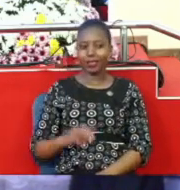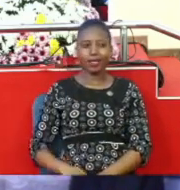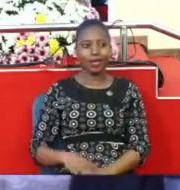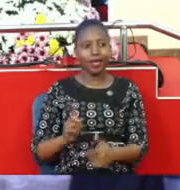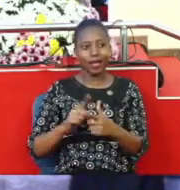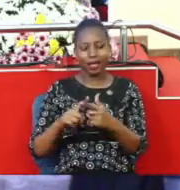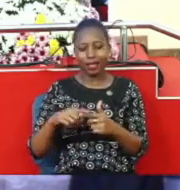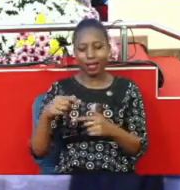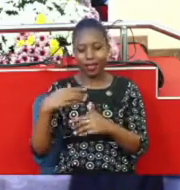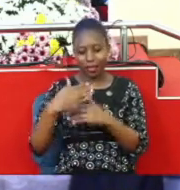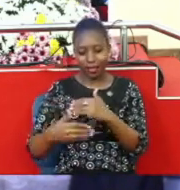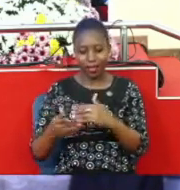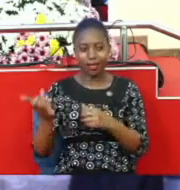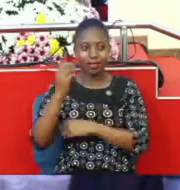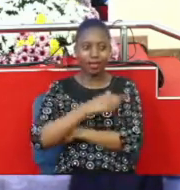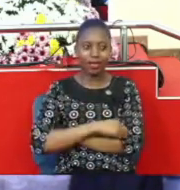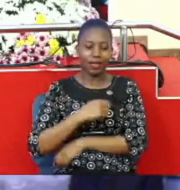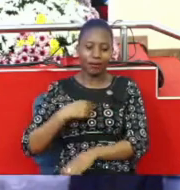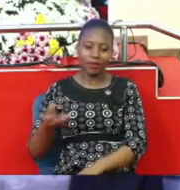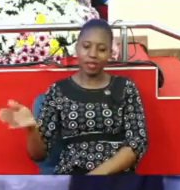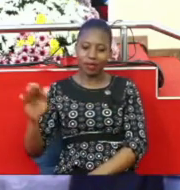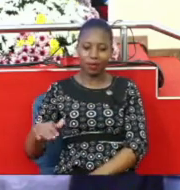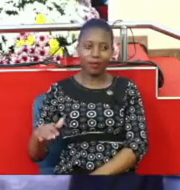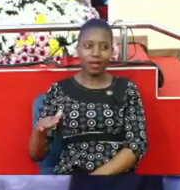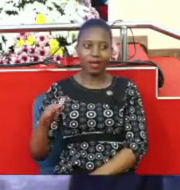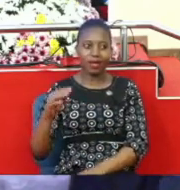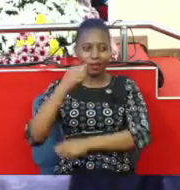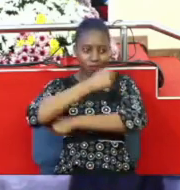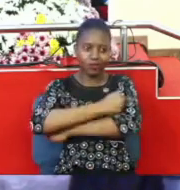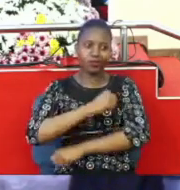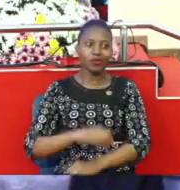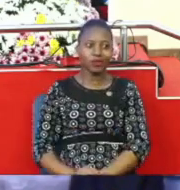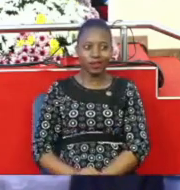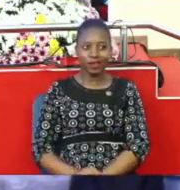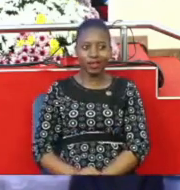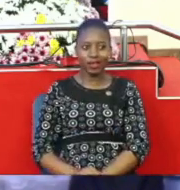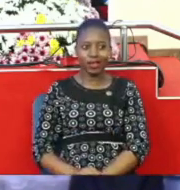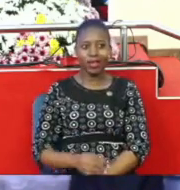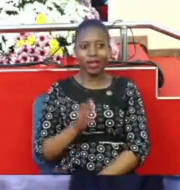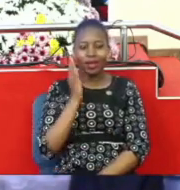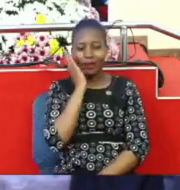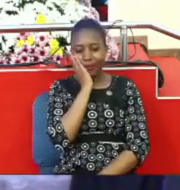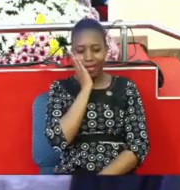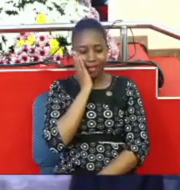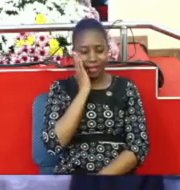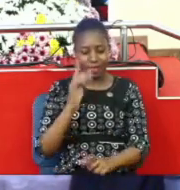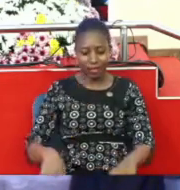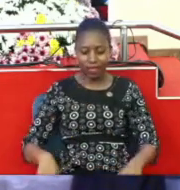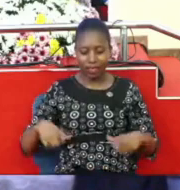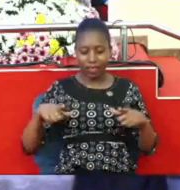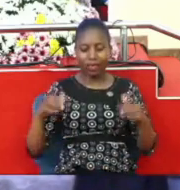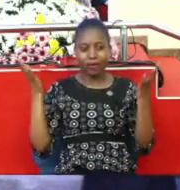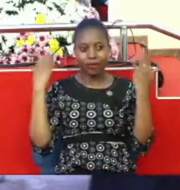siku inayofuatia na ningechapwa. Happy Mother's Day. Siku njema ya wamama. Mothers live forever. Wamama muishi milele. After